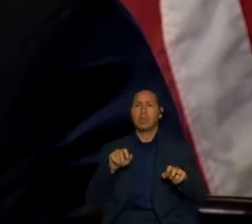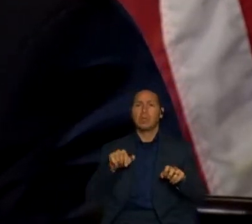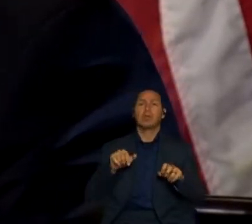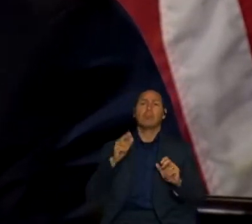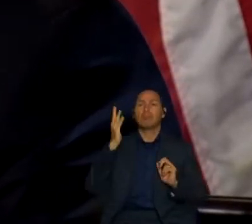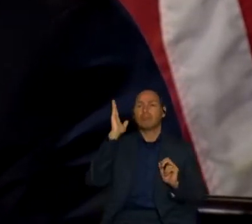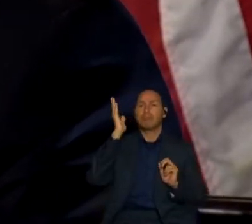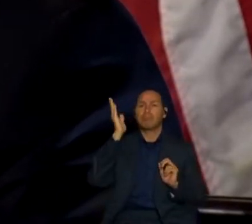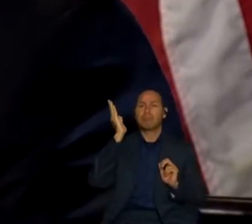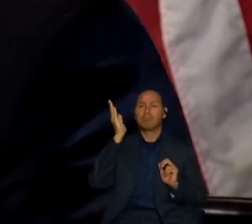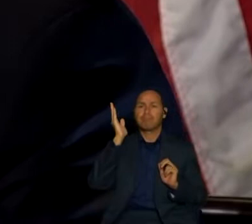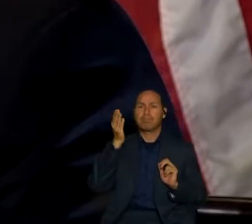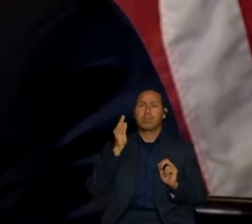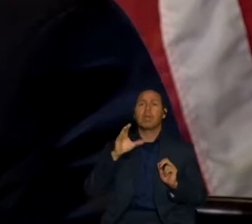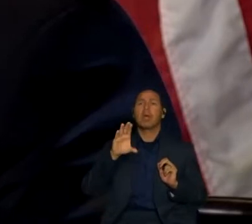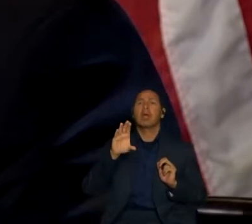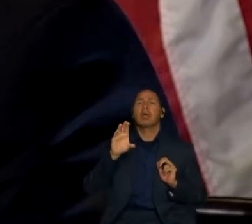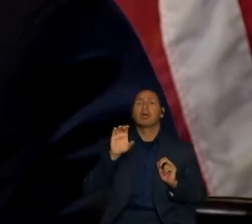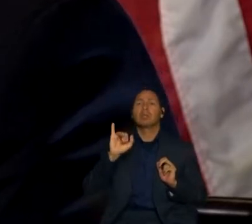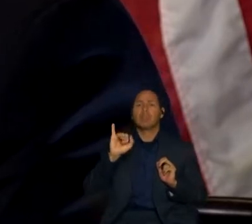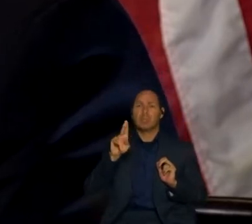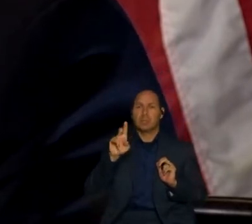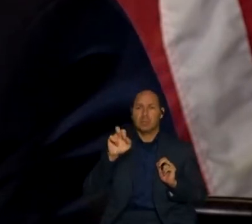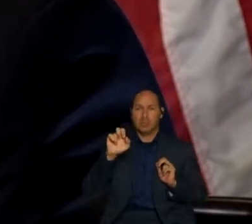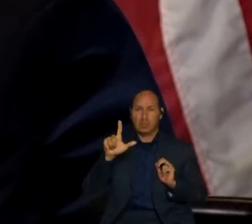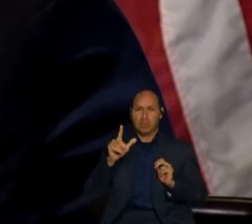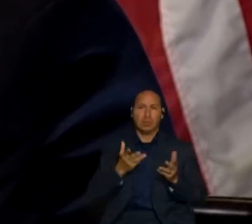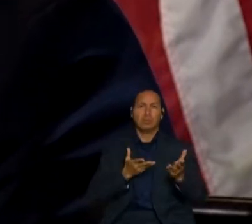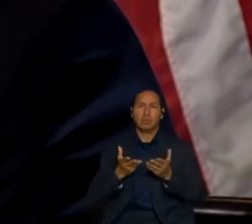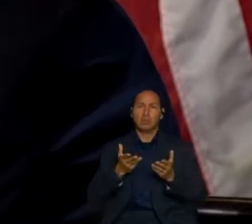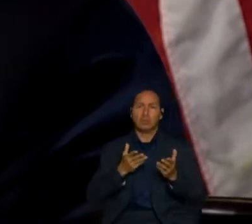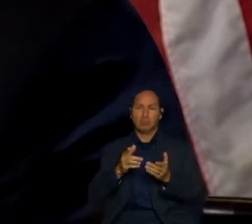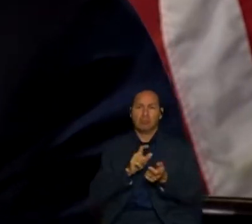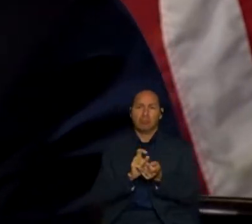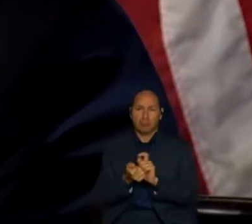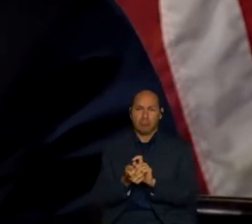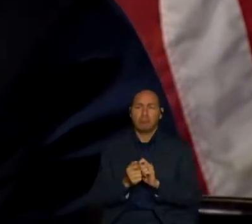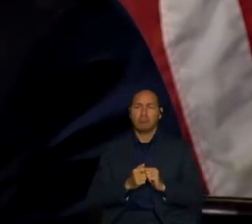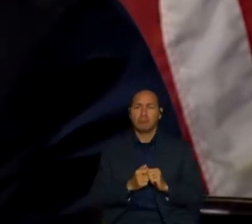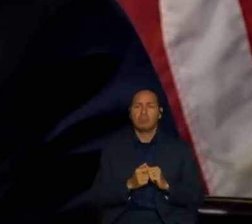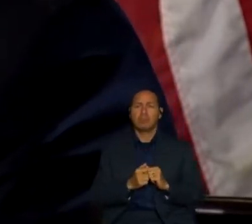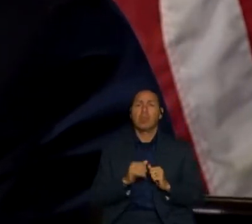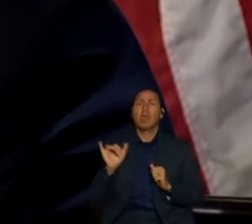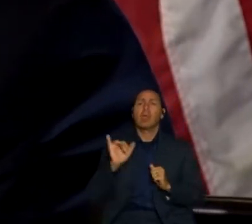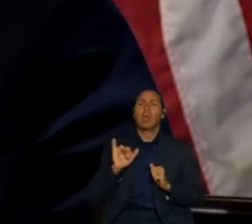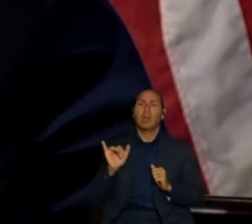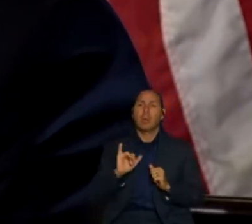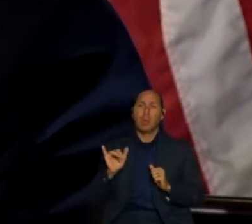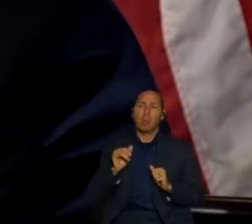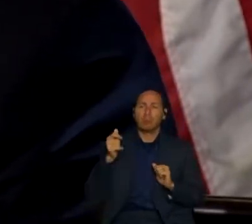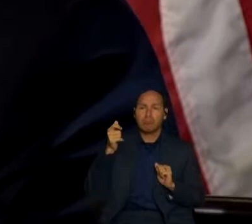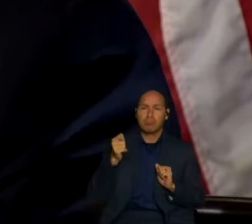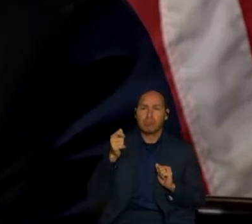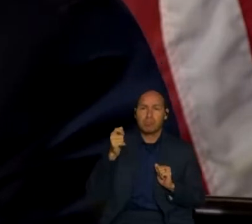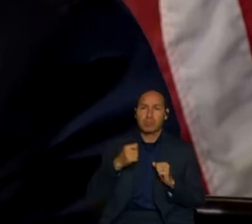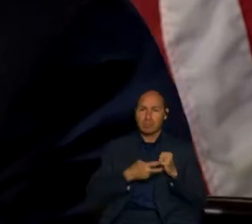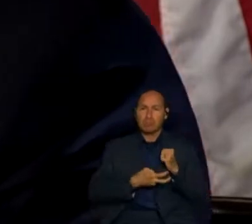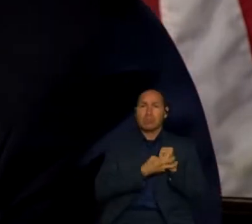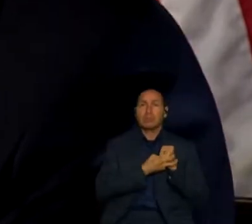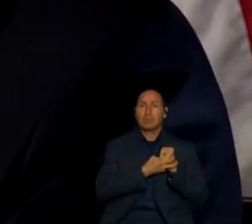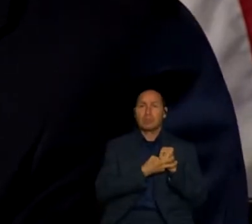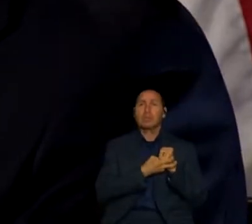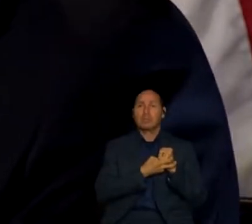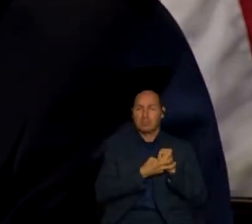service reform that is underway. We will then have a presentation about the pension reserve trust that was created